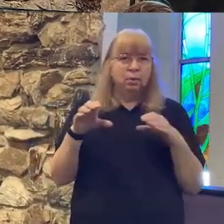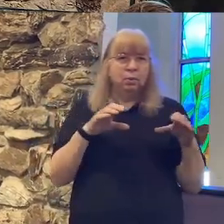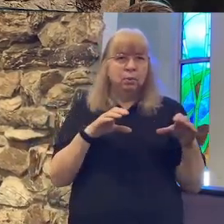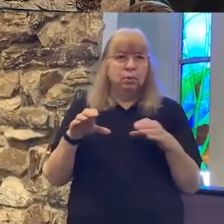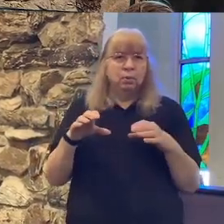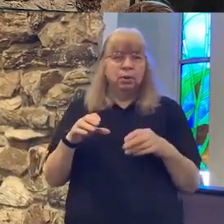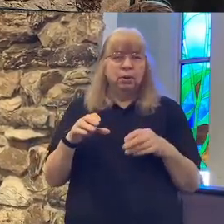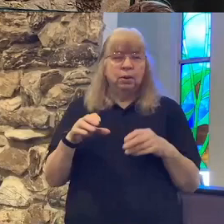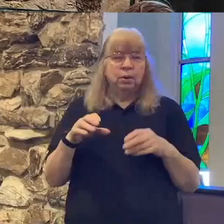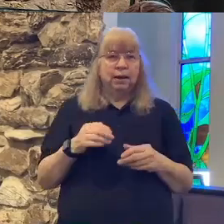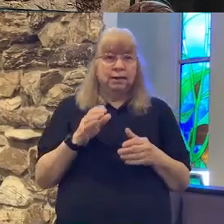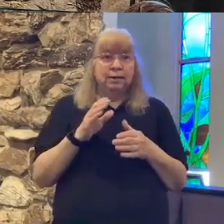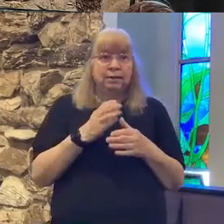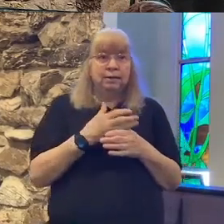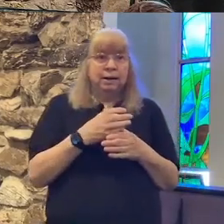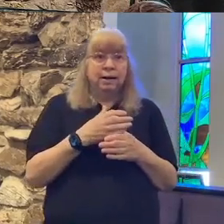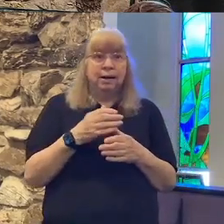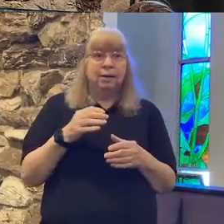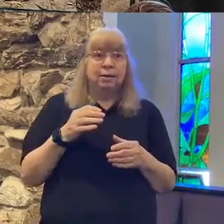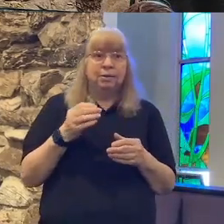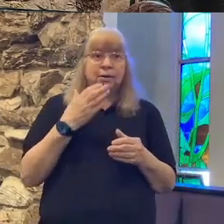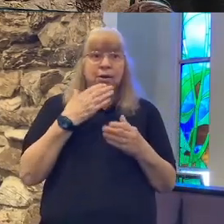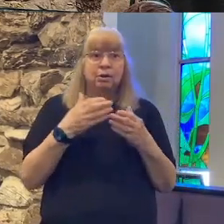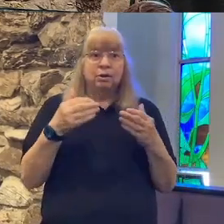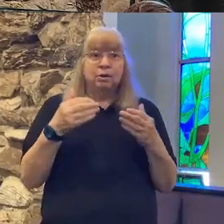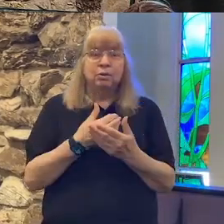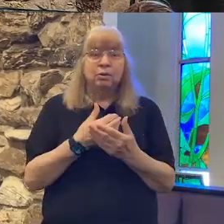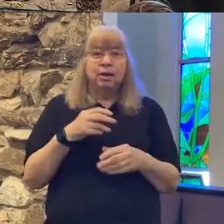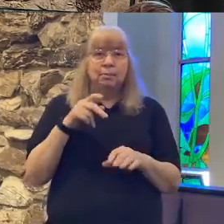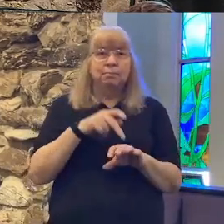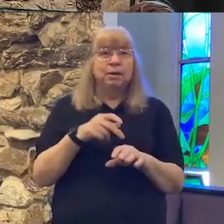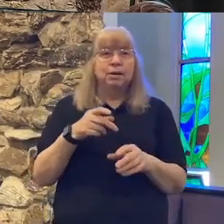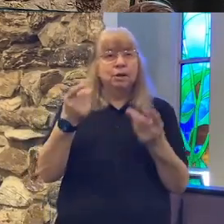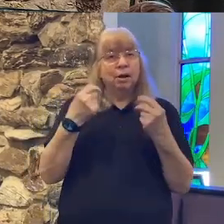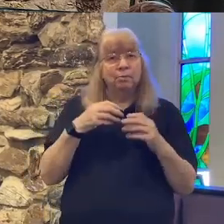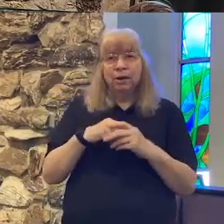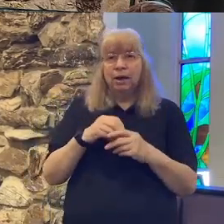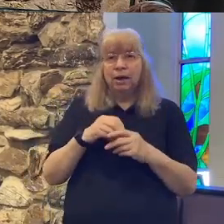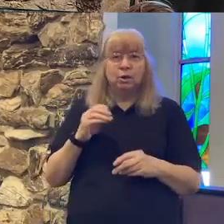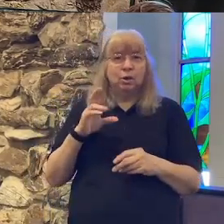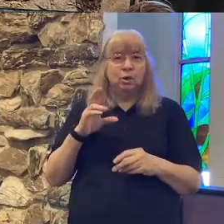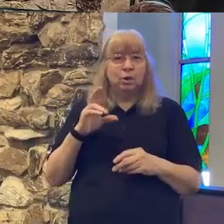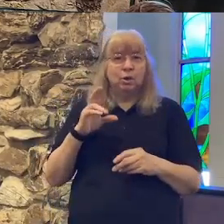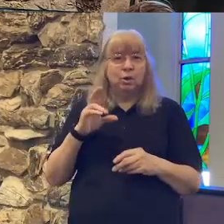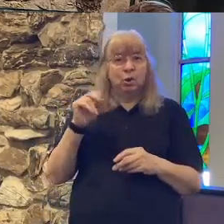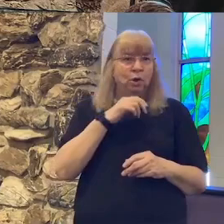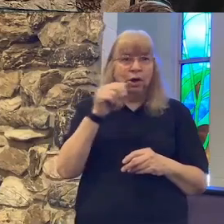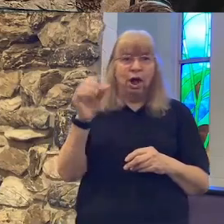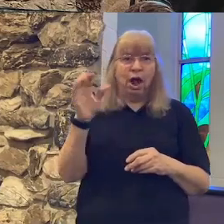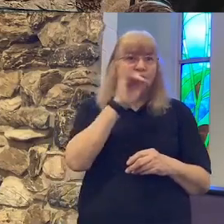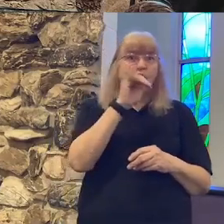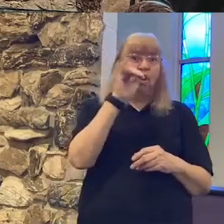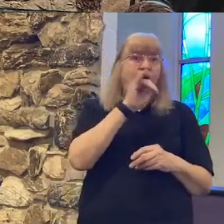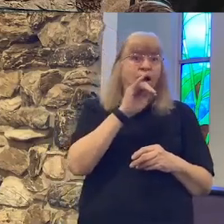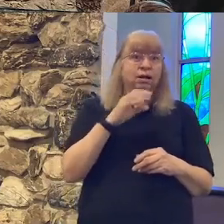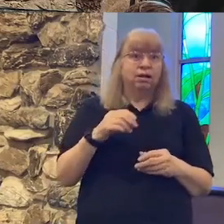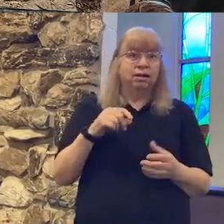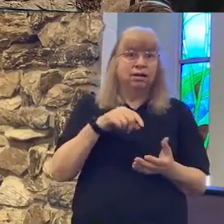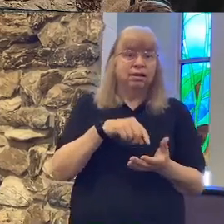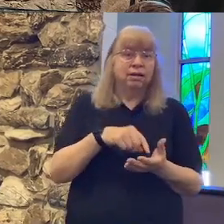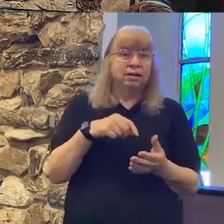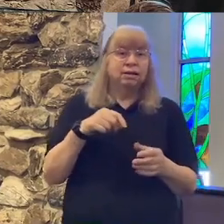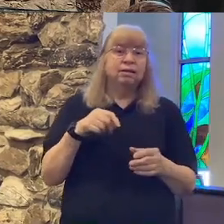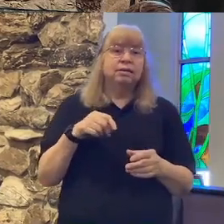So they share with them the good news. And Peter jumps right in and says, no, we are not drunk. This is the power of the